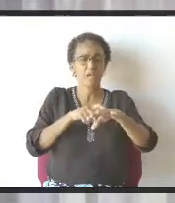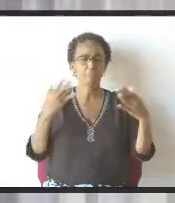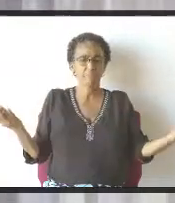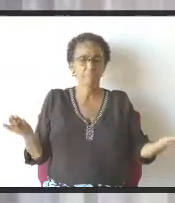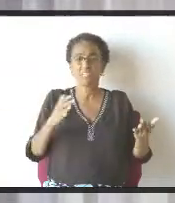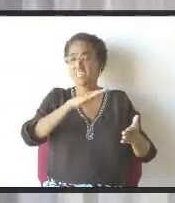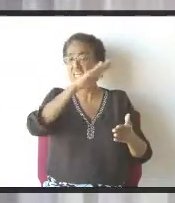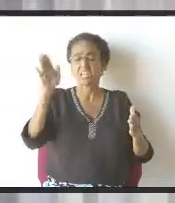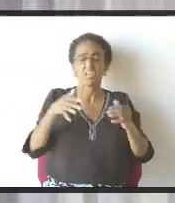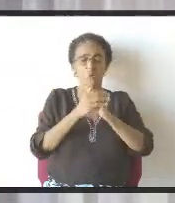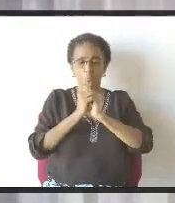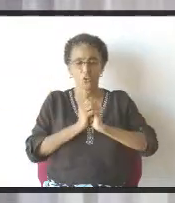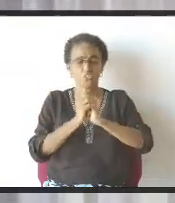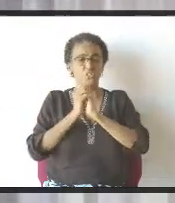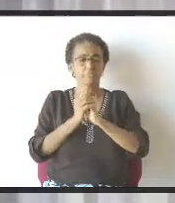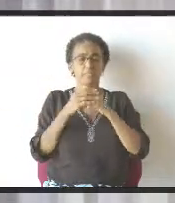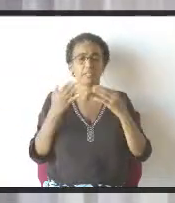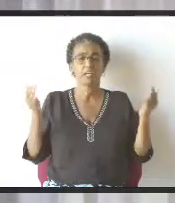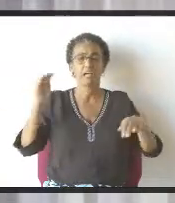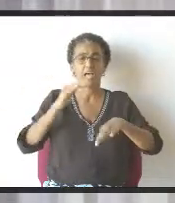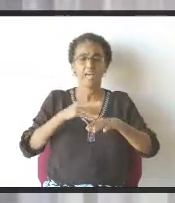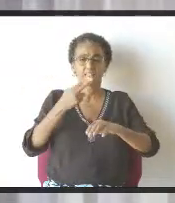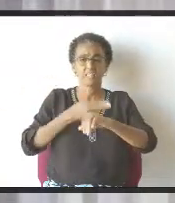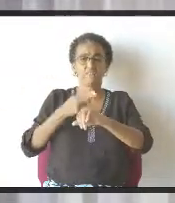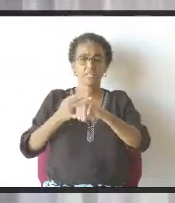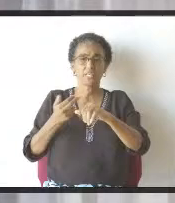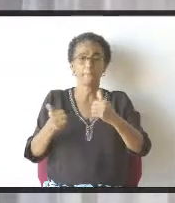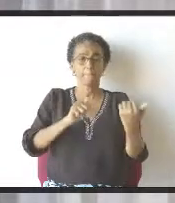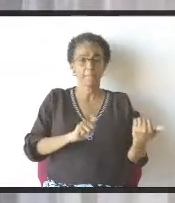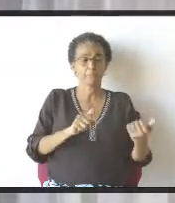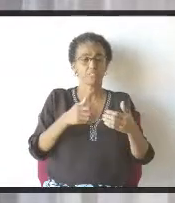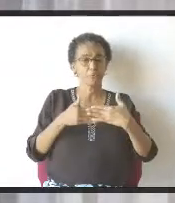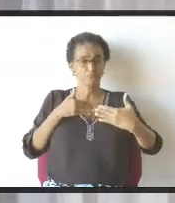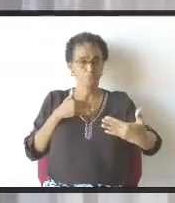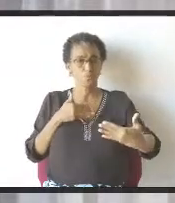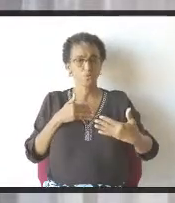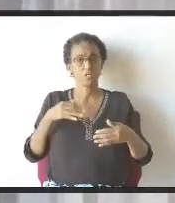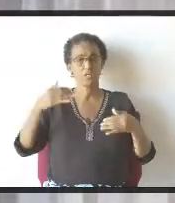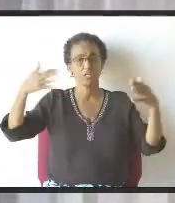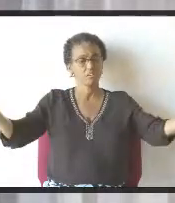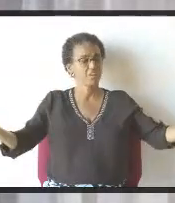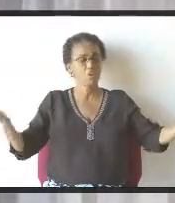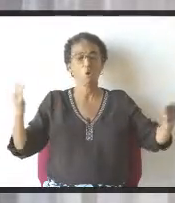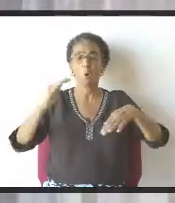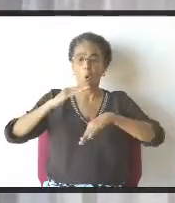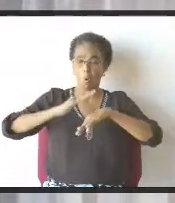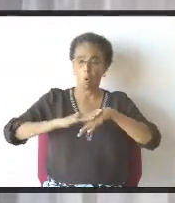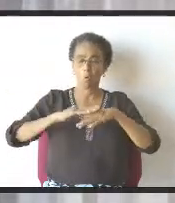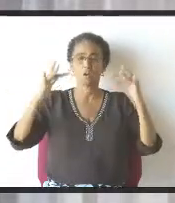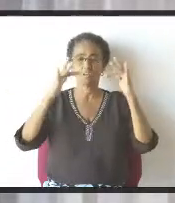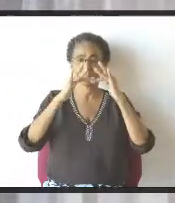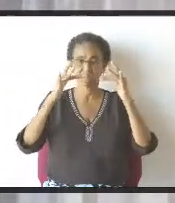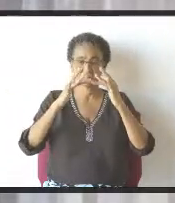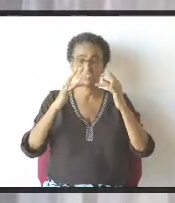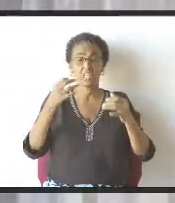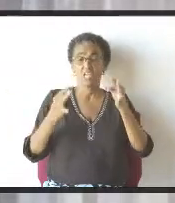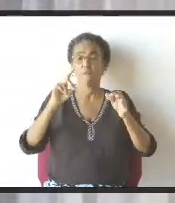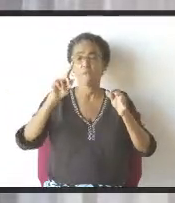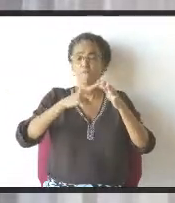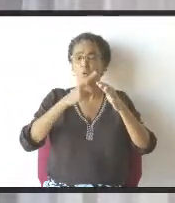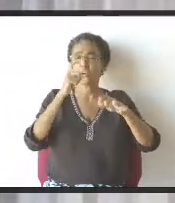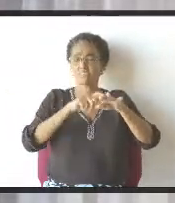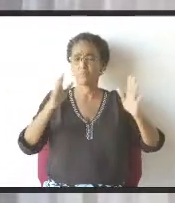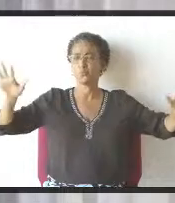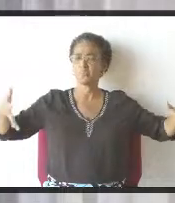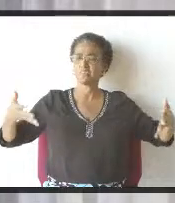never worshipped at Havenhill Baptist Church before, whether you're in the auditorium or you're online. This is your first time. Please stand for a brief